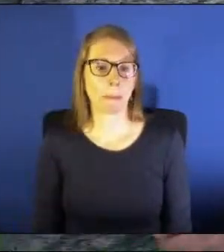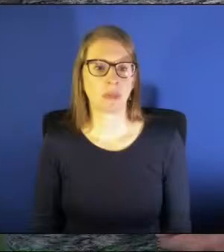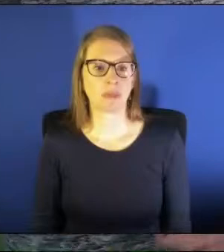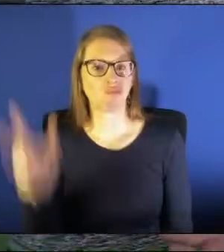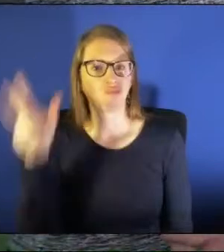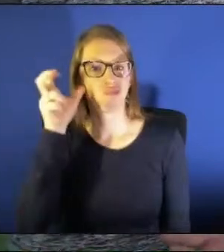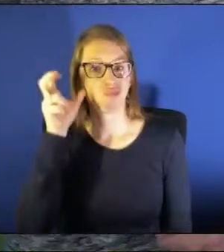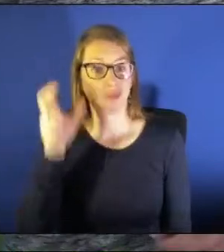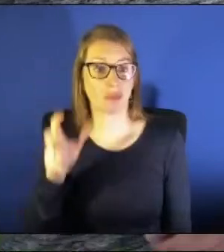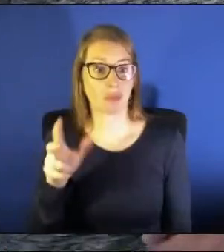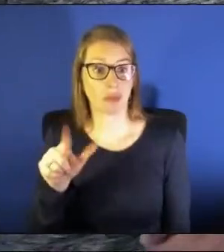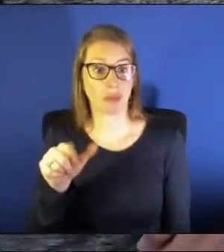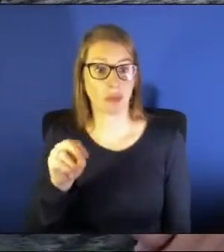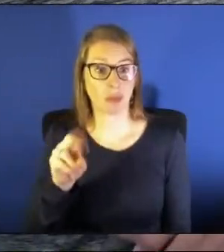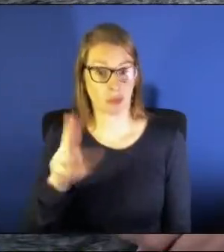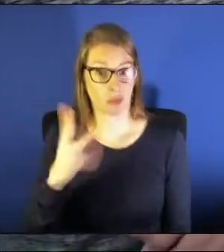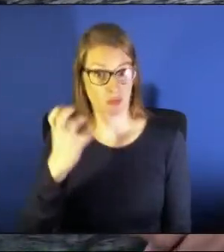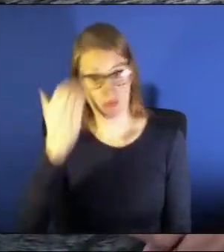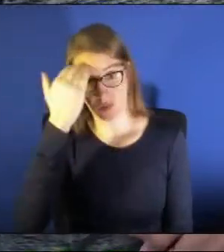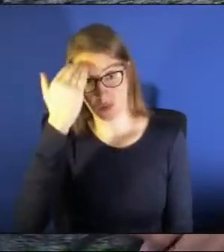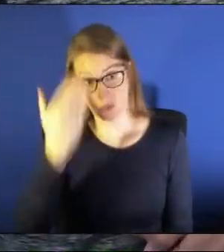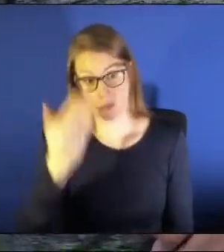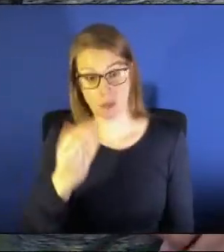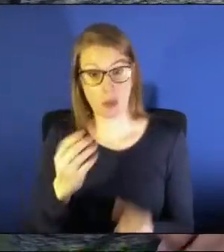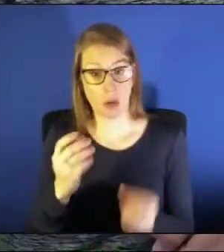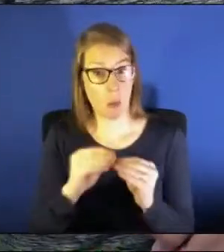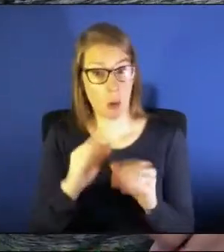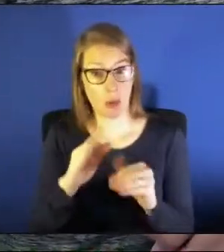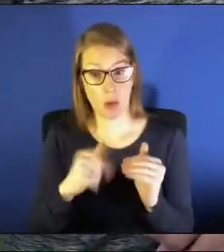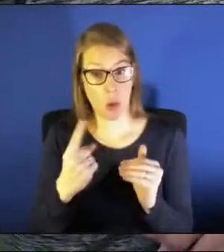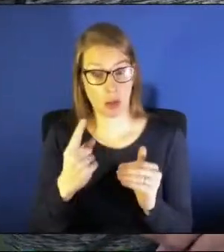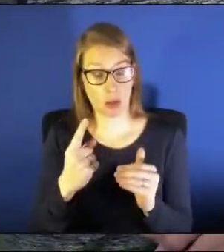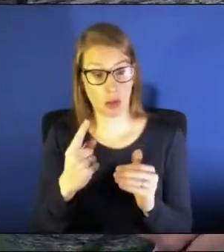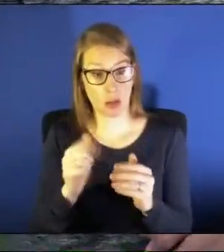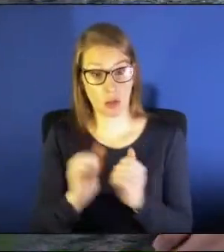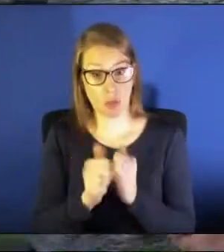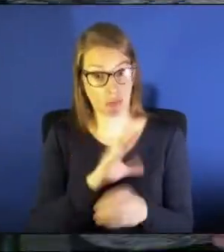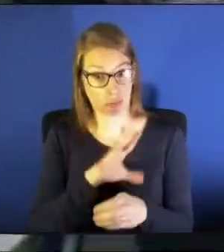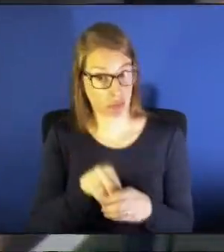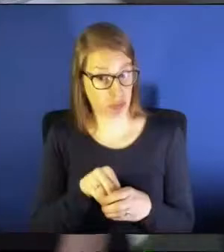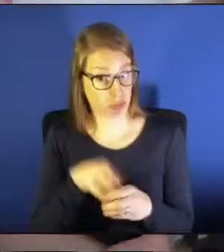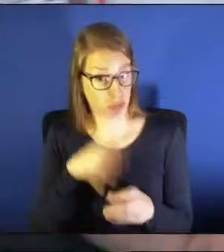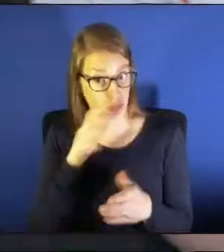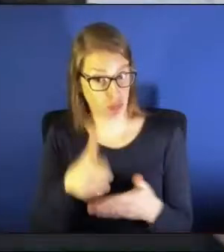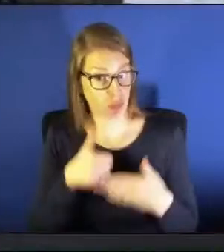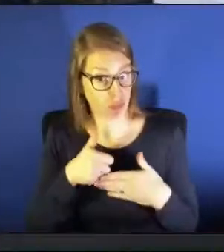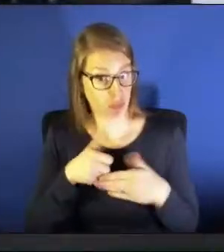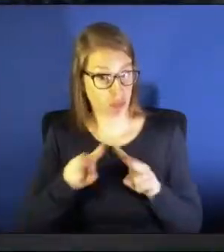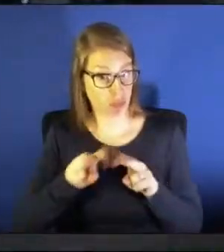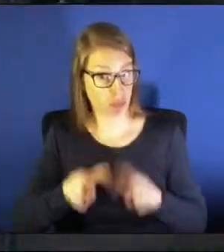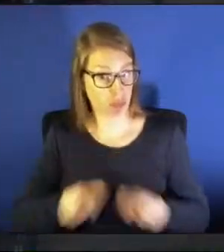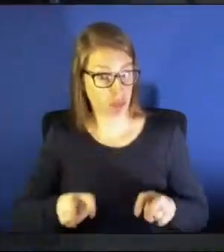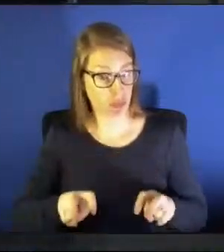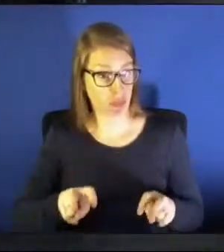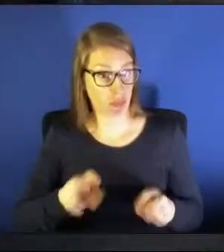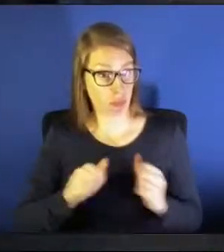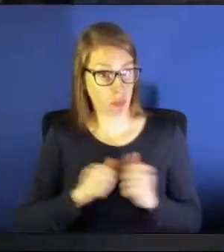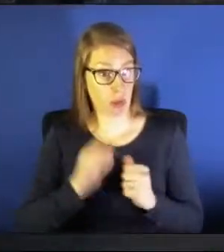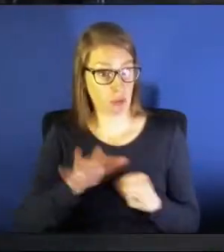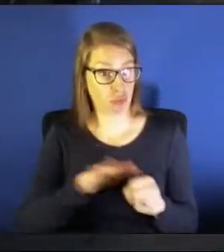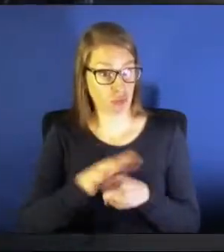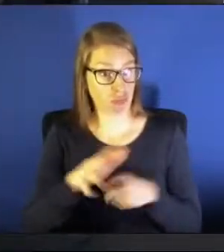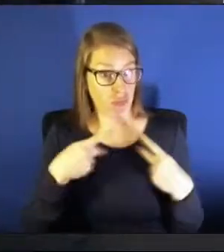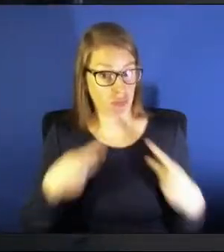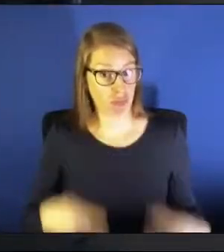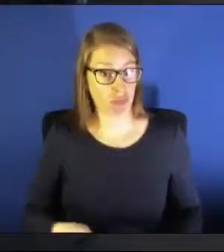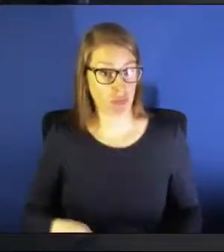multiple sports, people who play hockey or basketball and do other things. Will that help with their entire physique? So we do